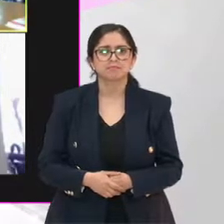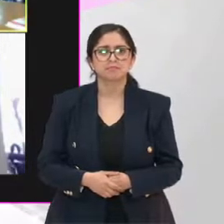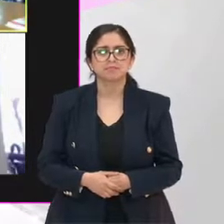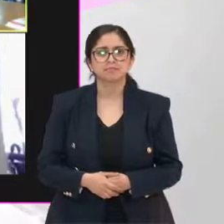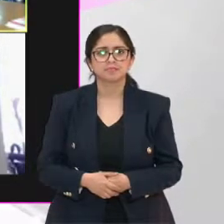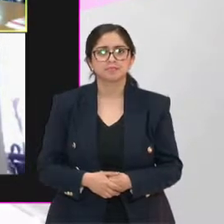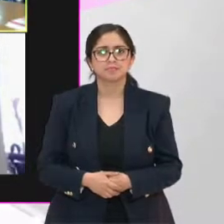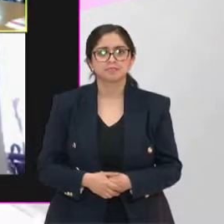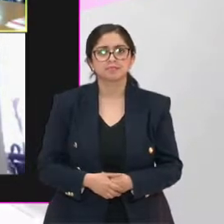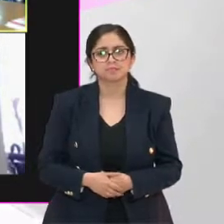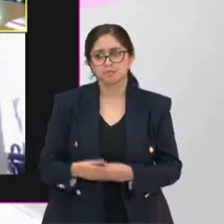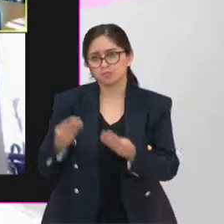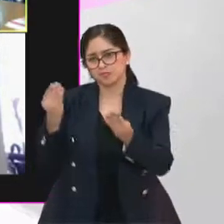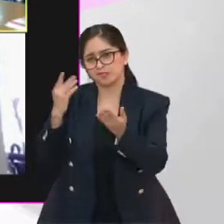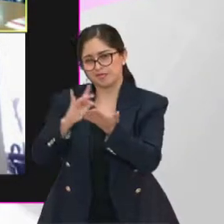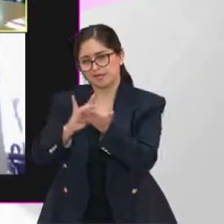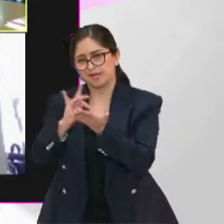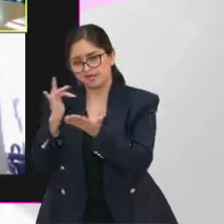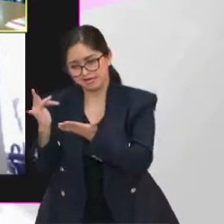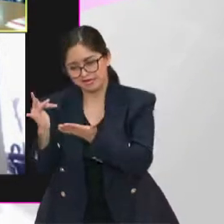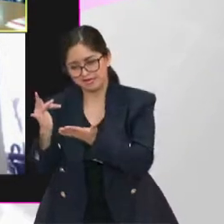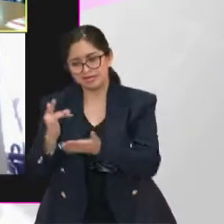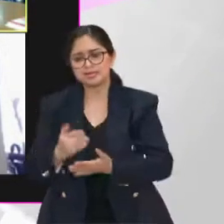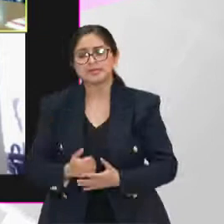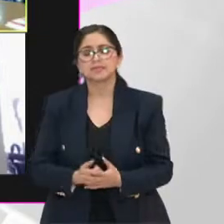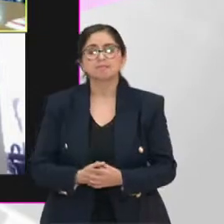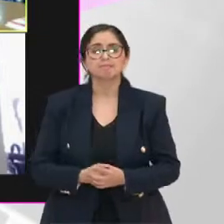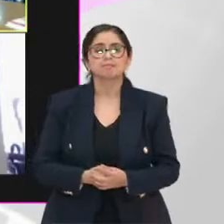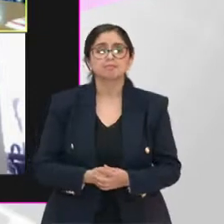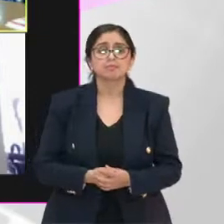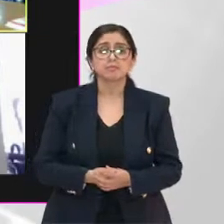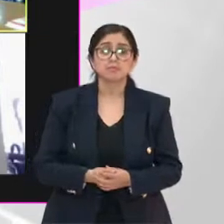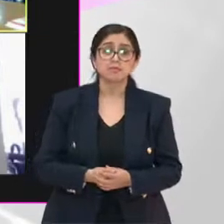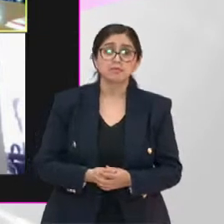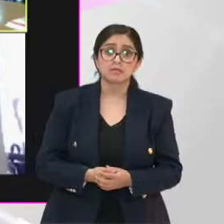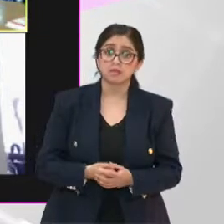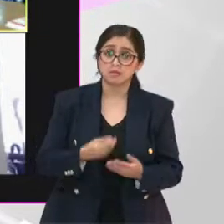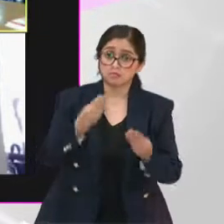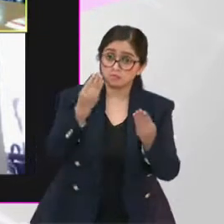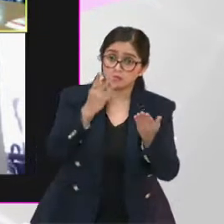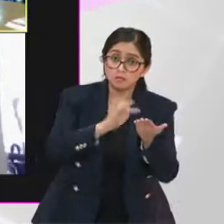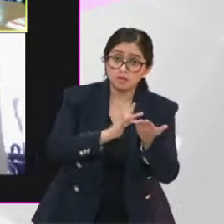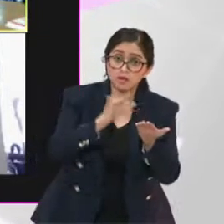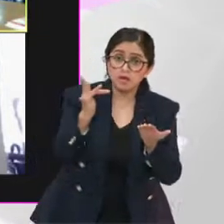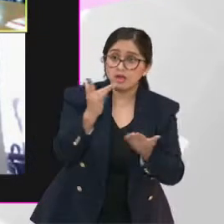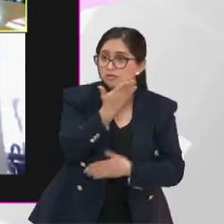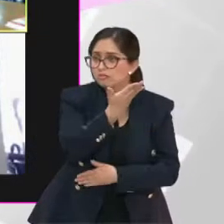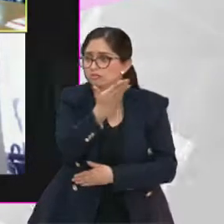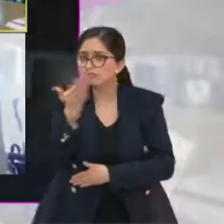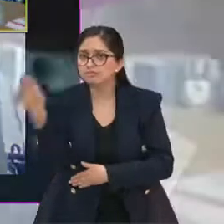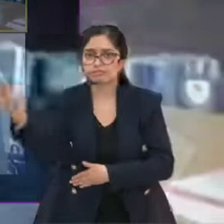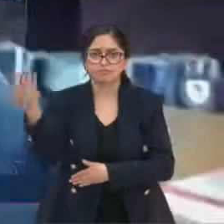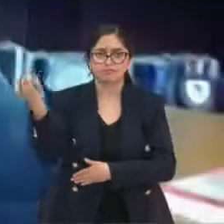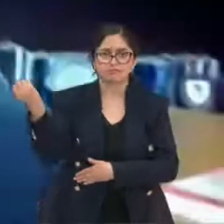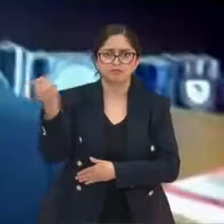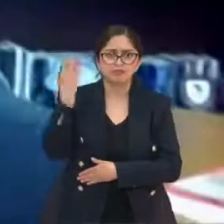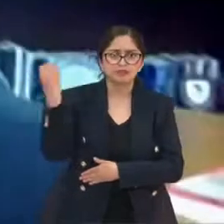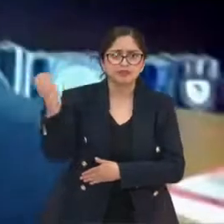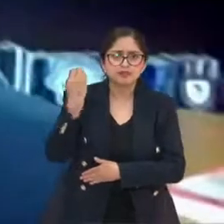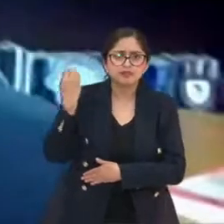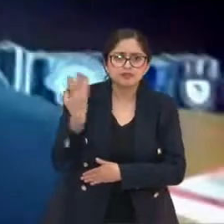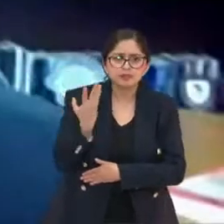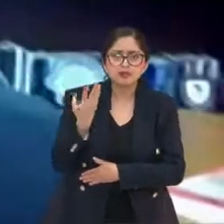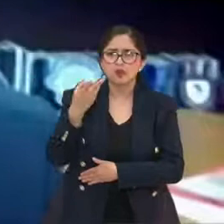Doctor, please. Thank you very much, Sergey. I just want to thank all of the speakers because we